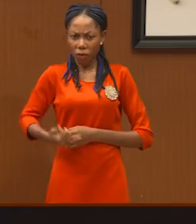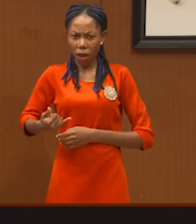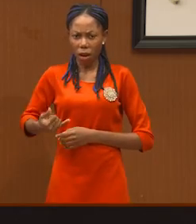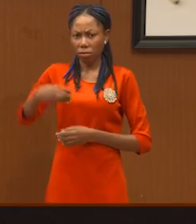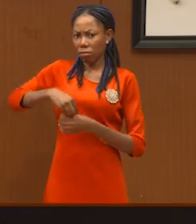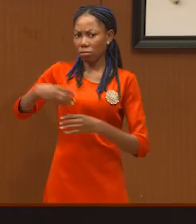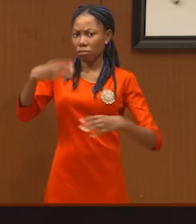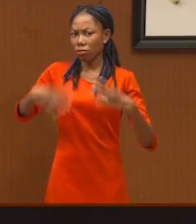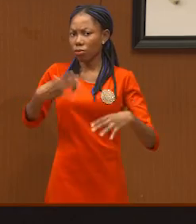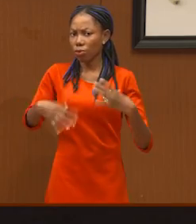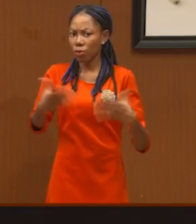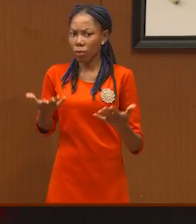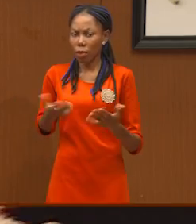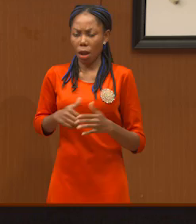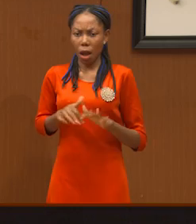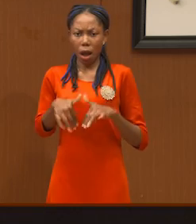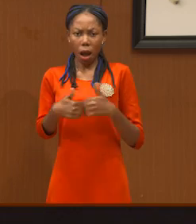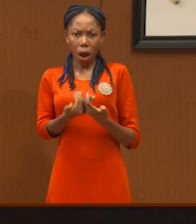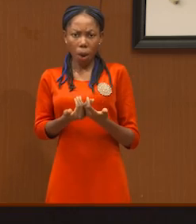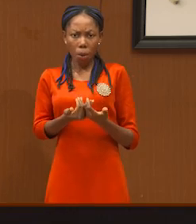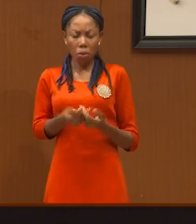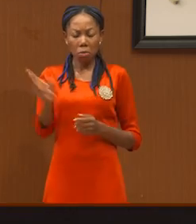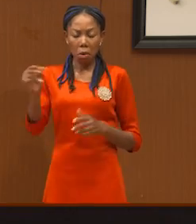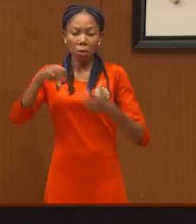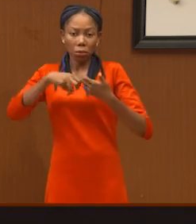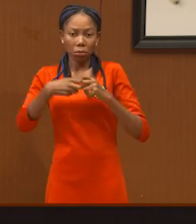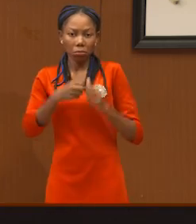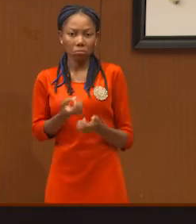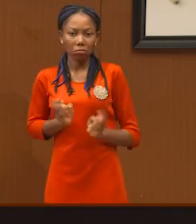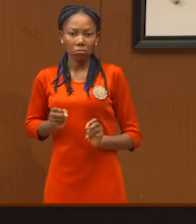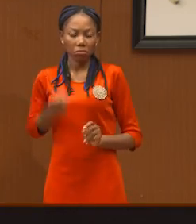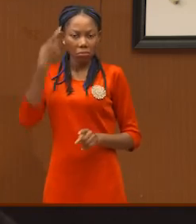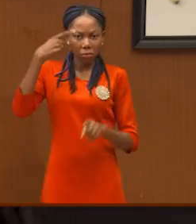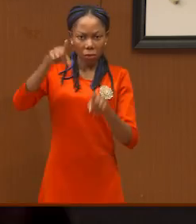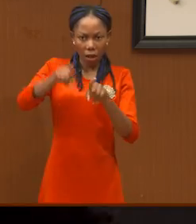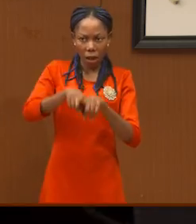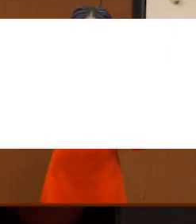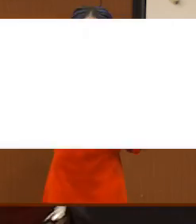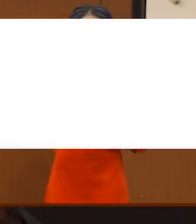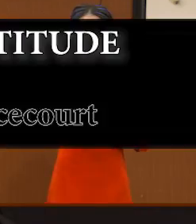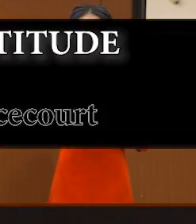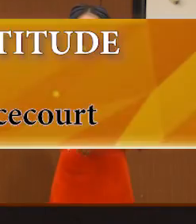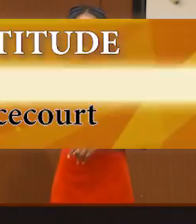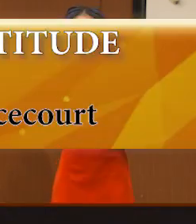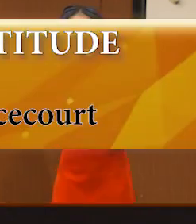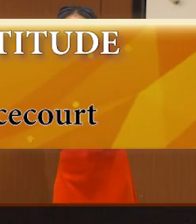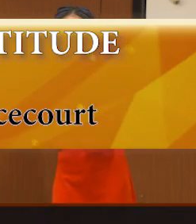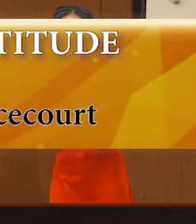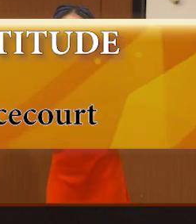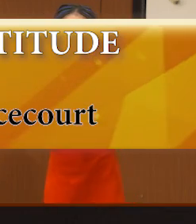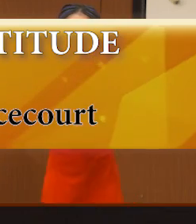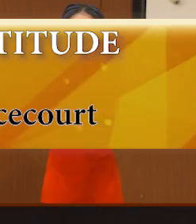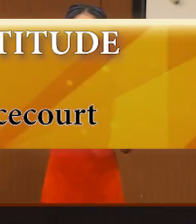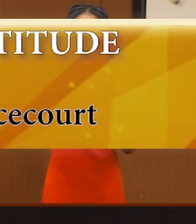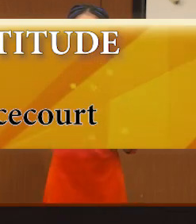What's happening? Is that correct? They said, yes. I said, okay, no problem. I was advised, I made my statement. They said, okay, you should be